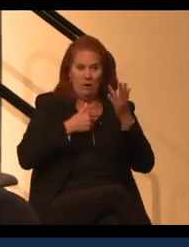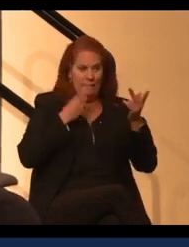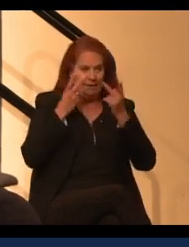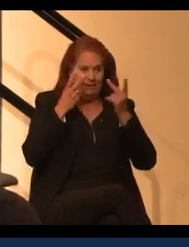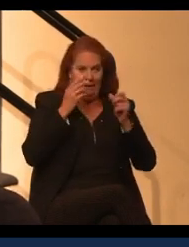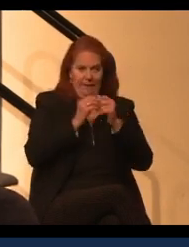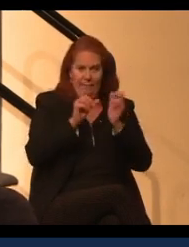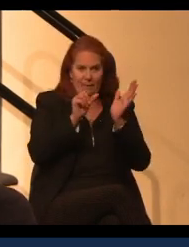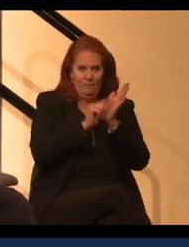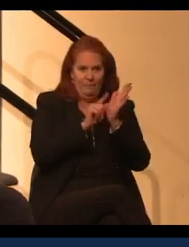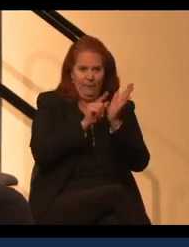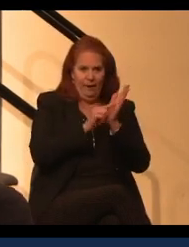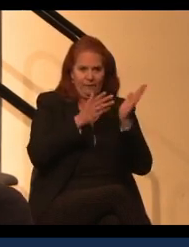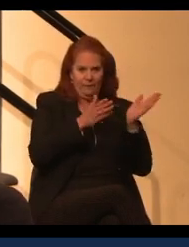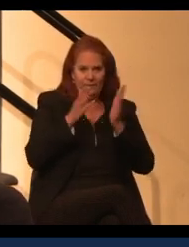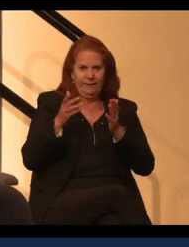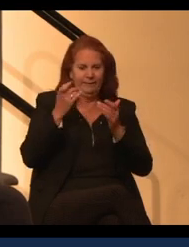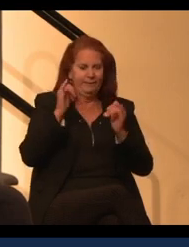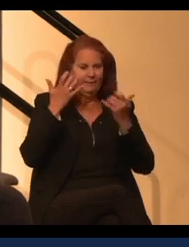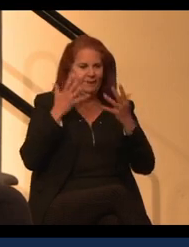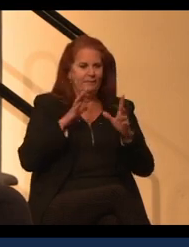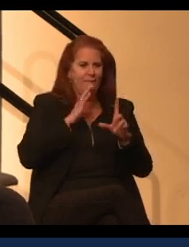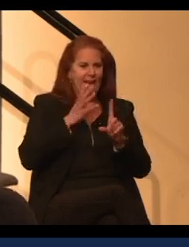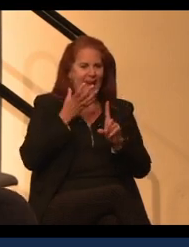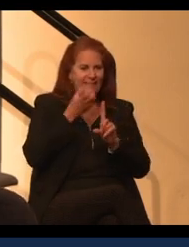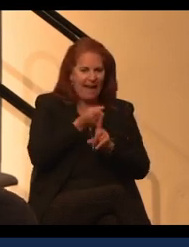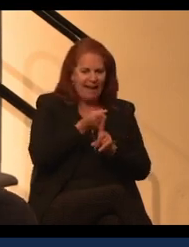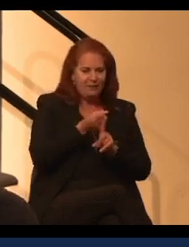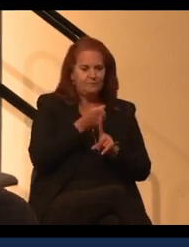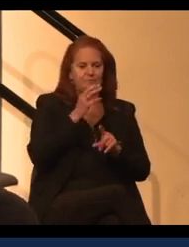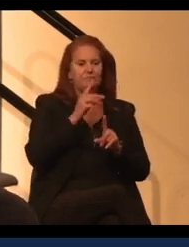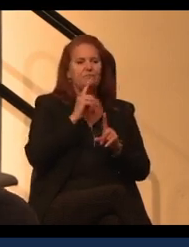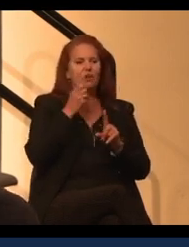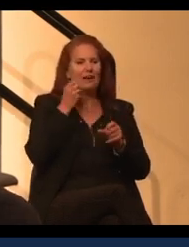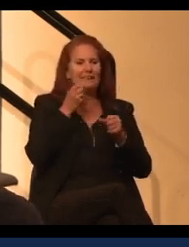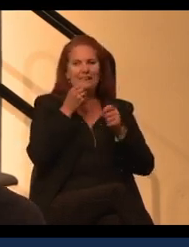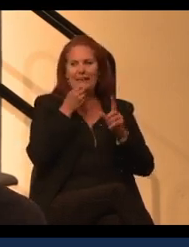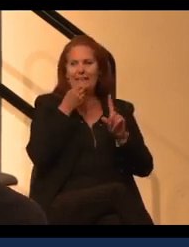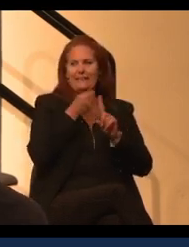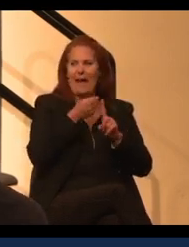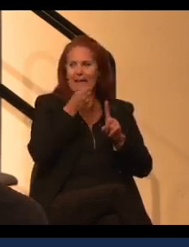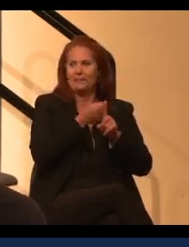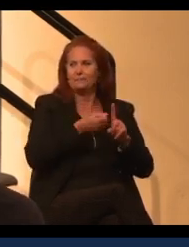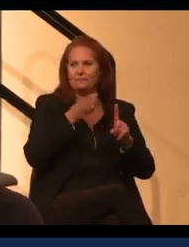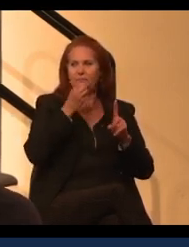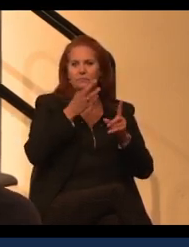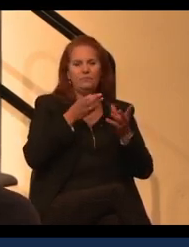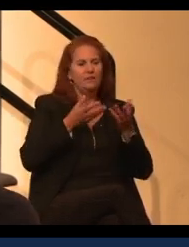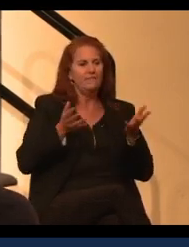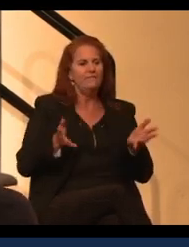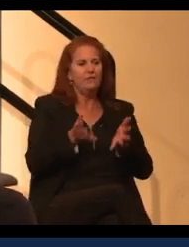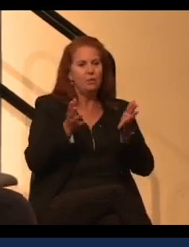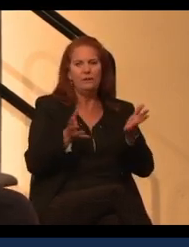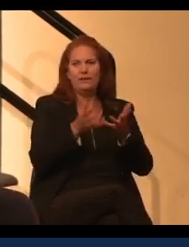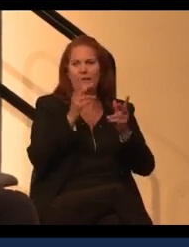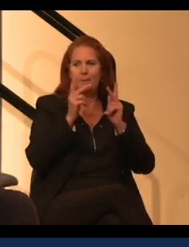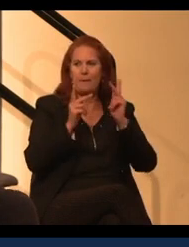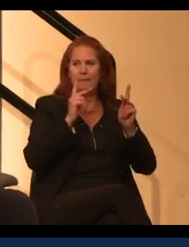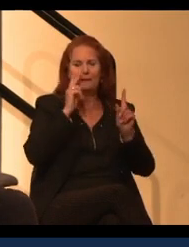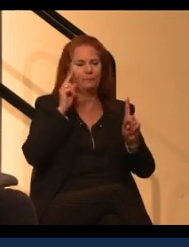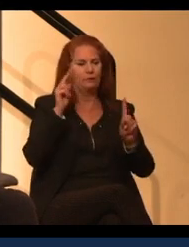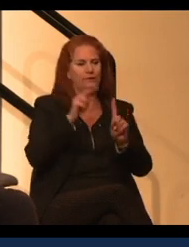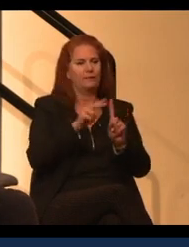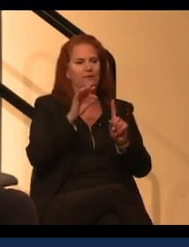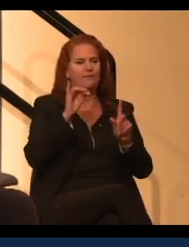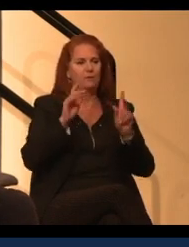press is ways that they have been attacked or are attacking and fueling the public perceptions of